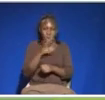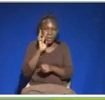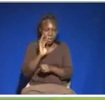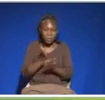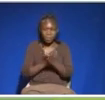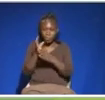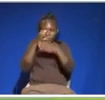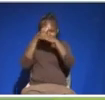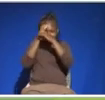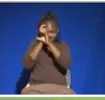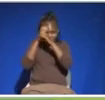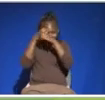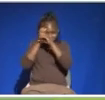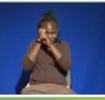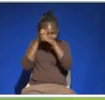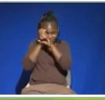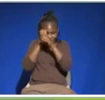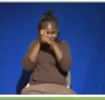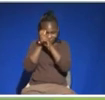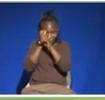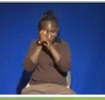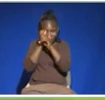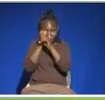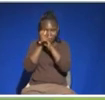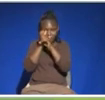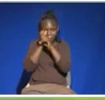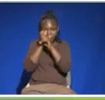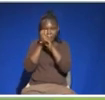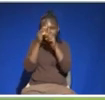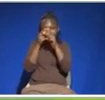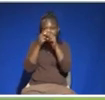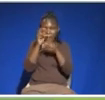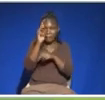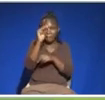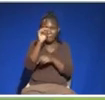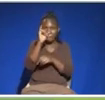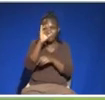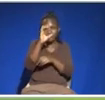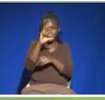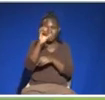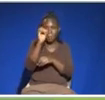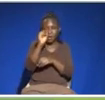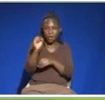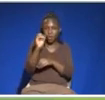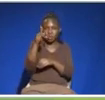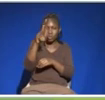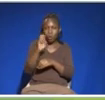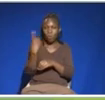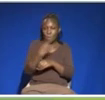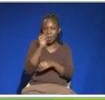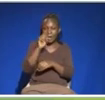seen by the use of an instrument known as a microscope.